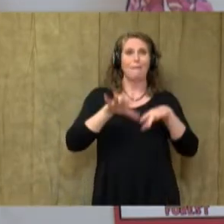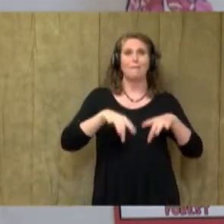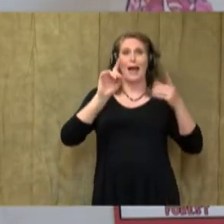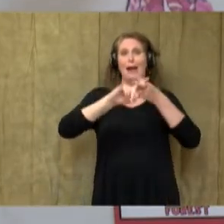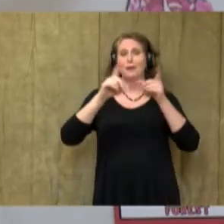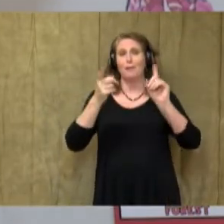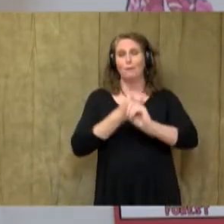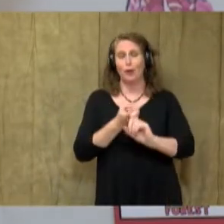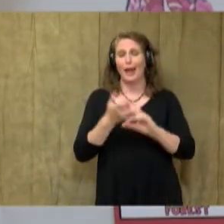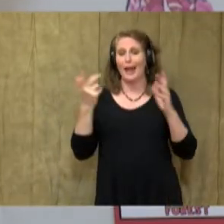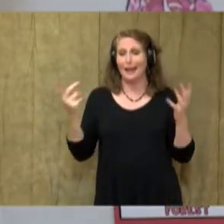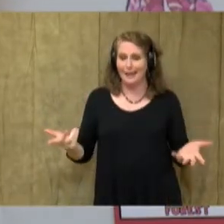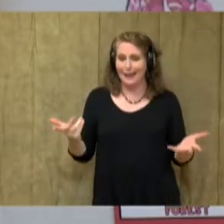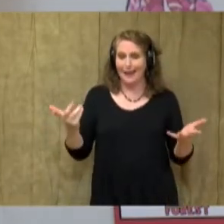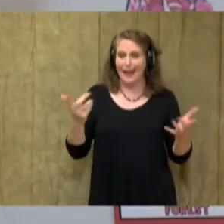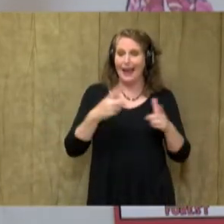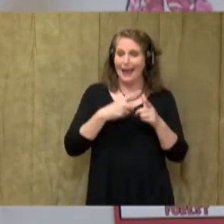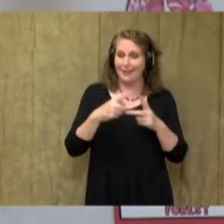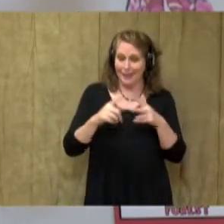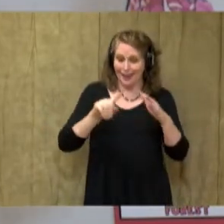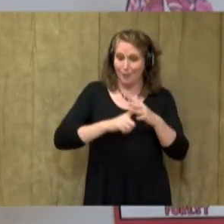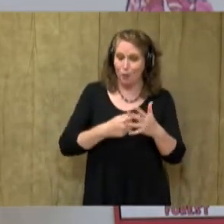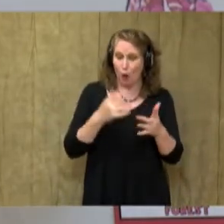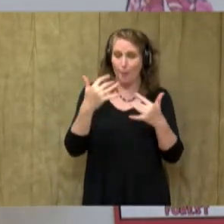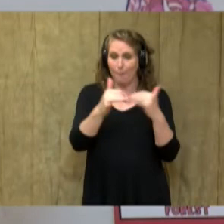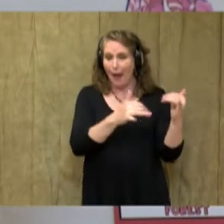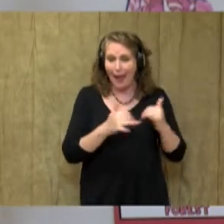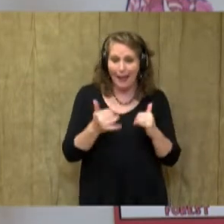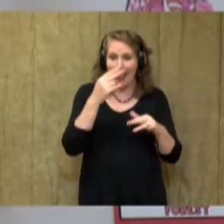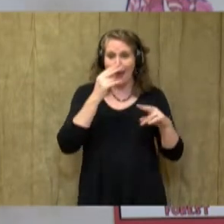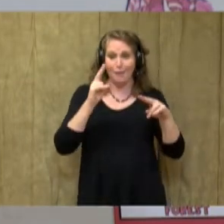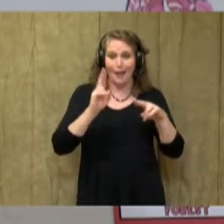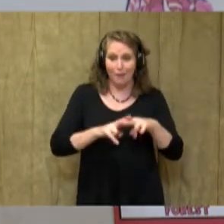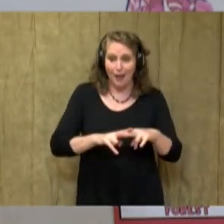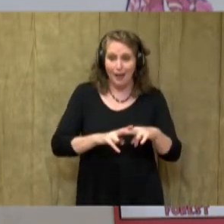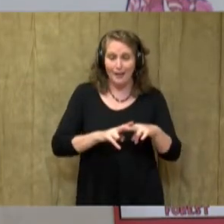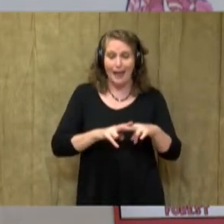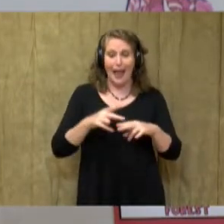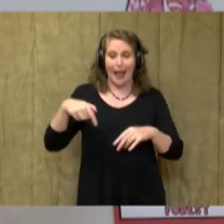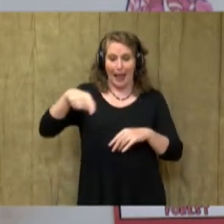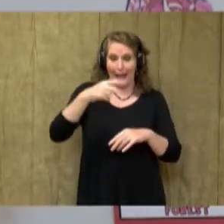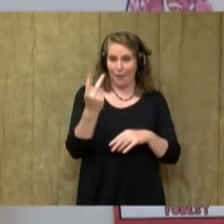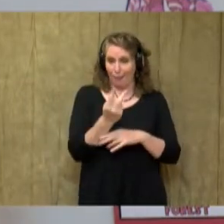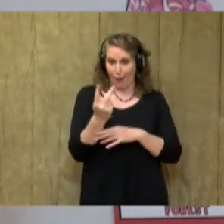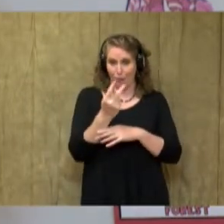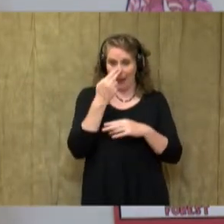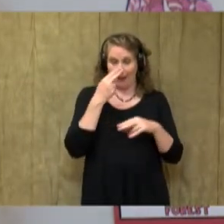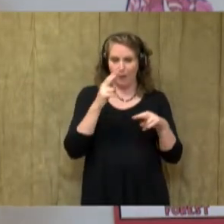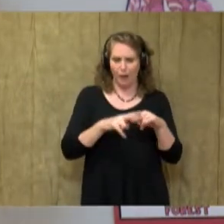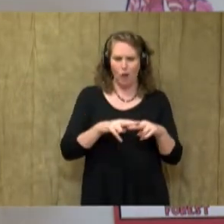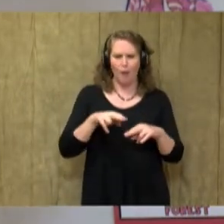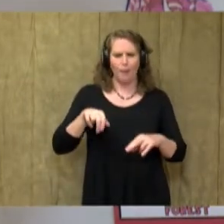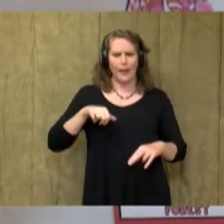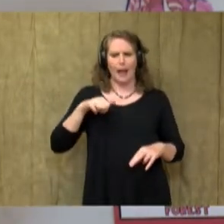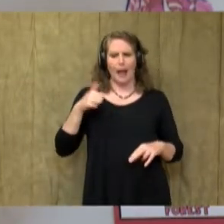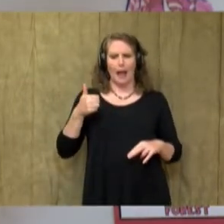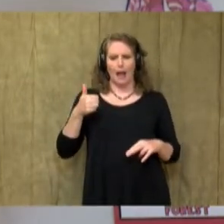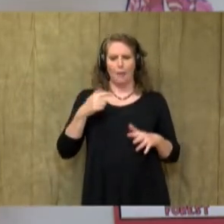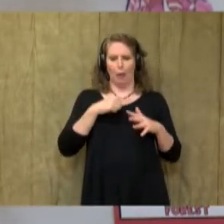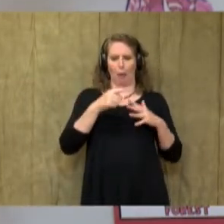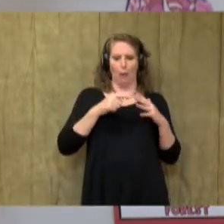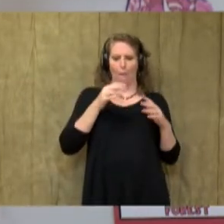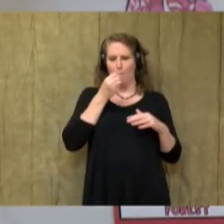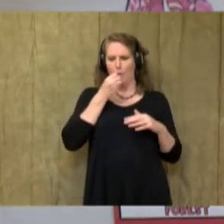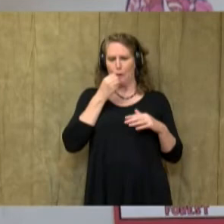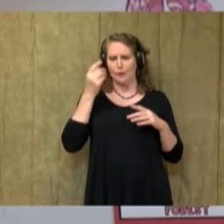friend in Jelly, and then they start playing and having fun, and they're having fun. So then what do all the other